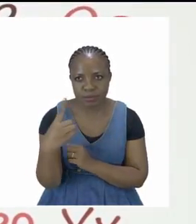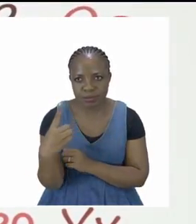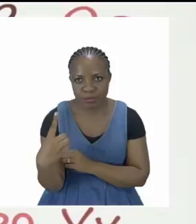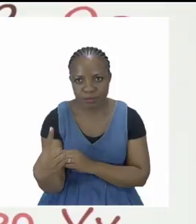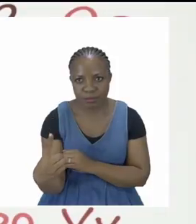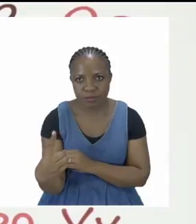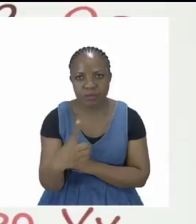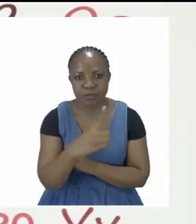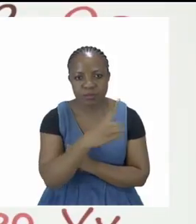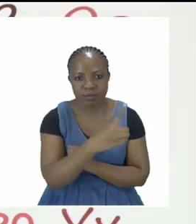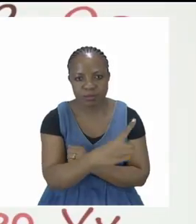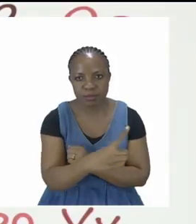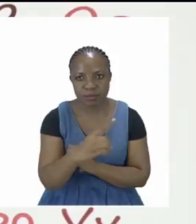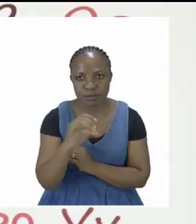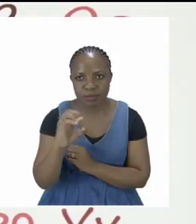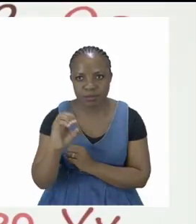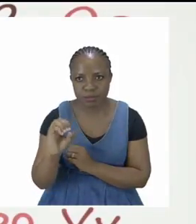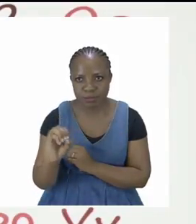10,